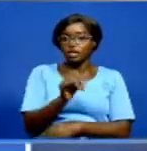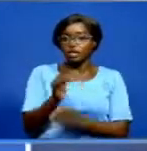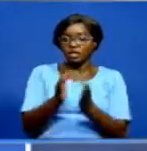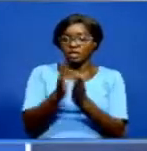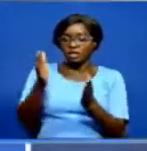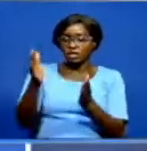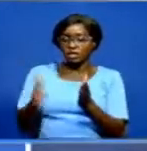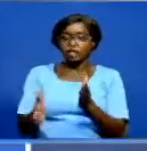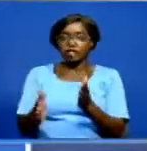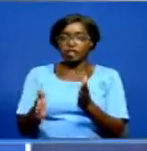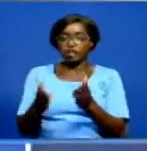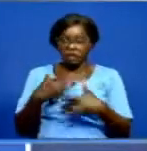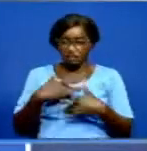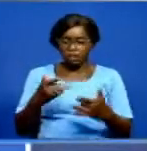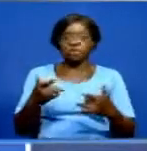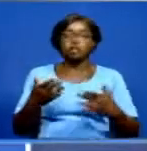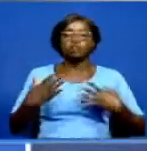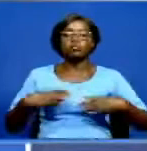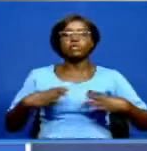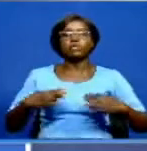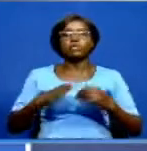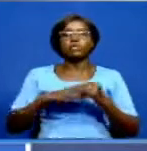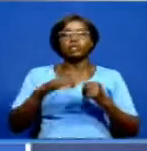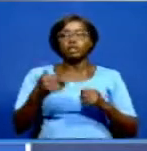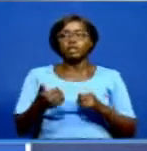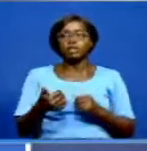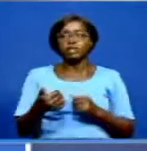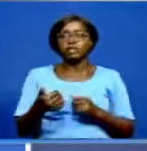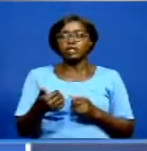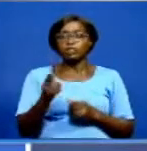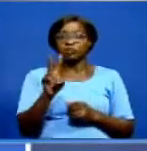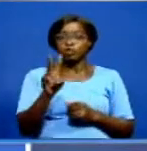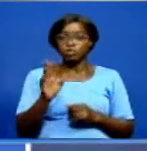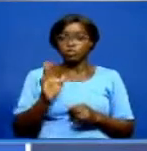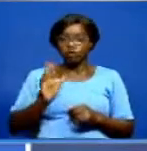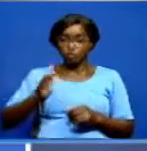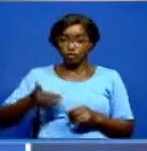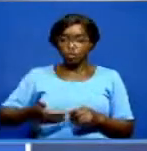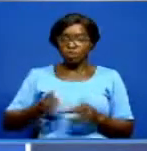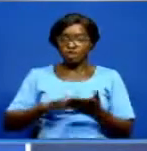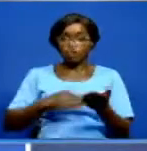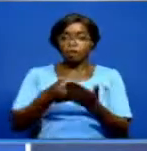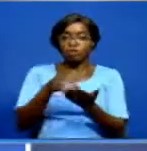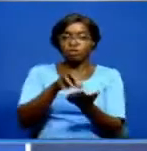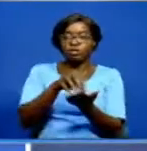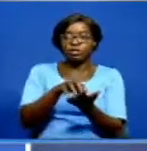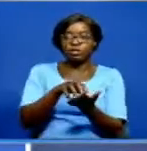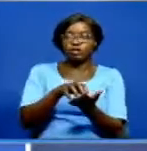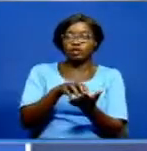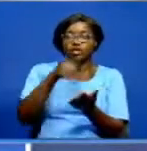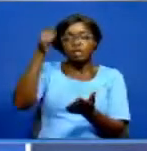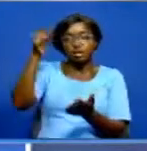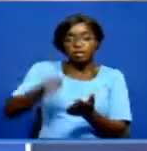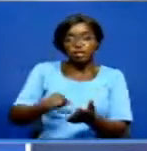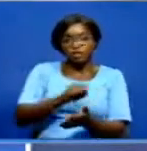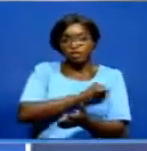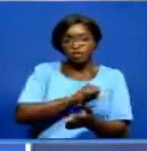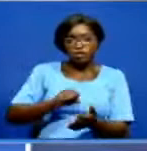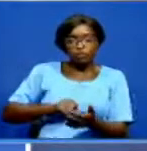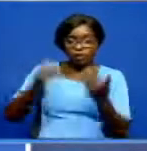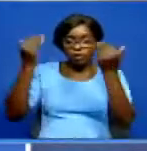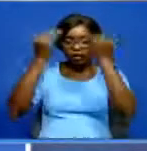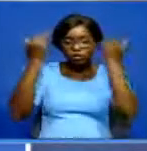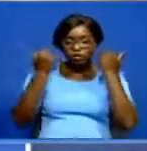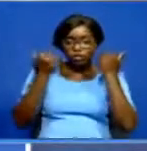for interested candidates. Nine others, among them two women, applied for the position of the Judge of Supreme Court.